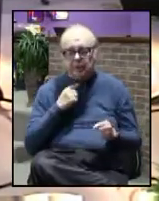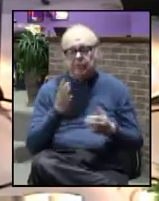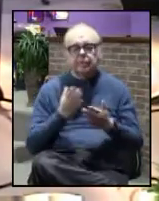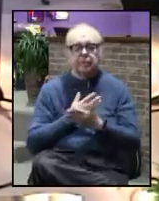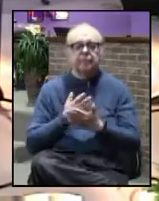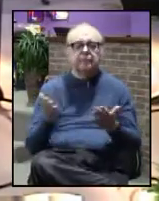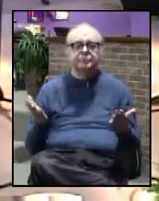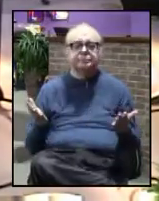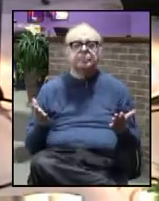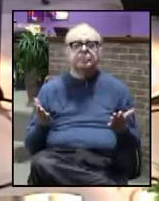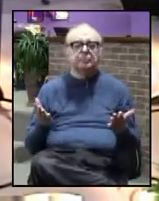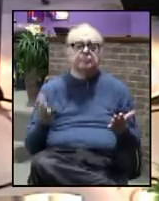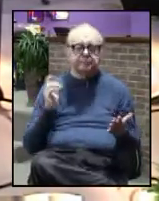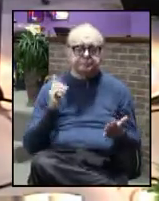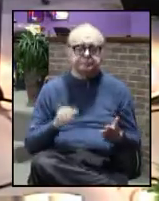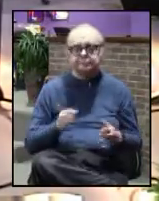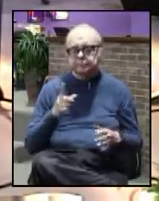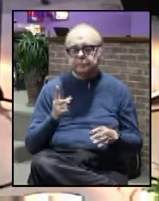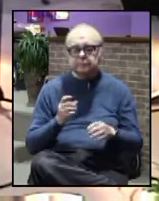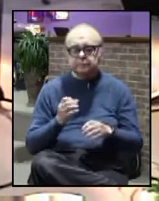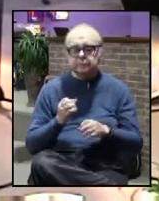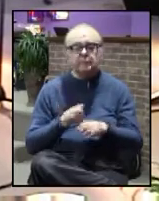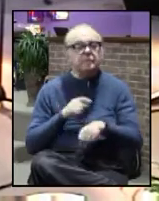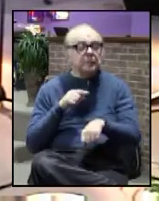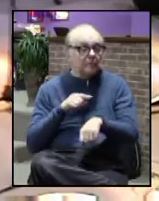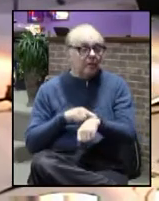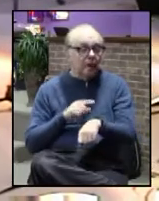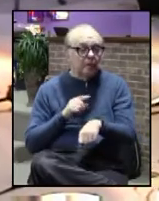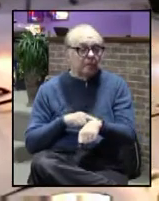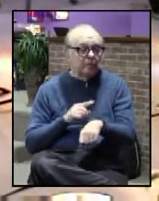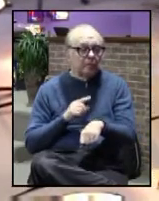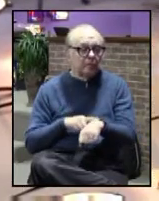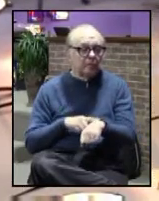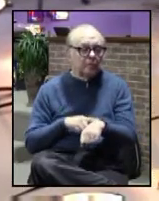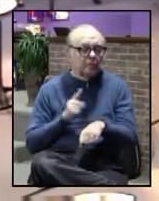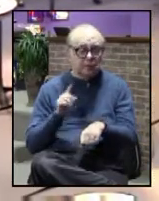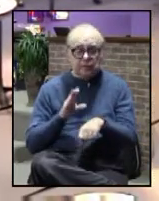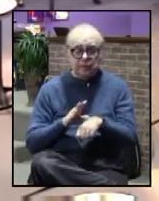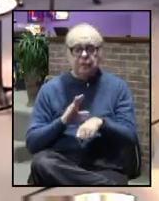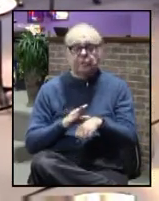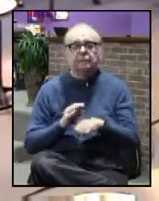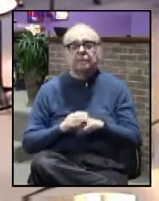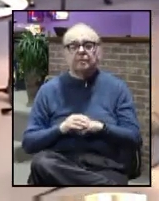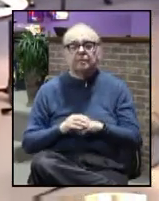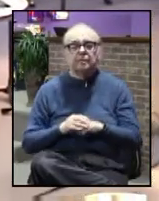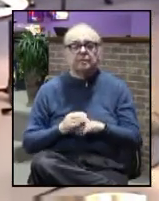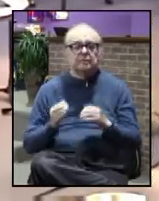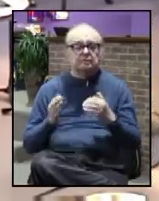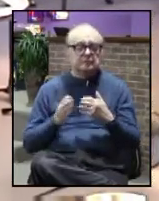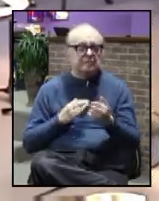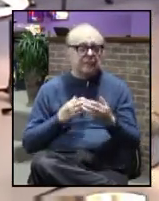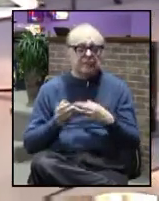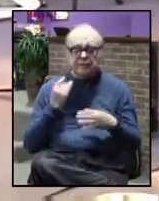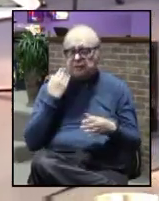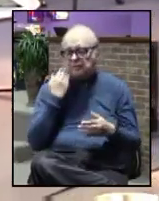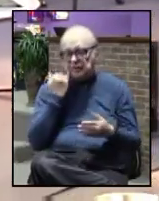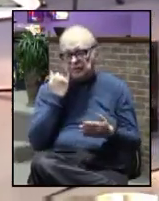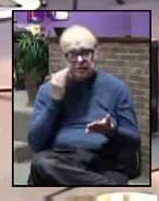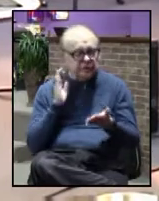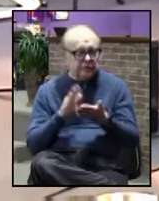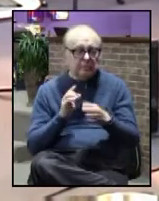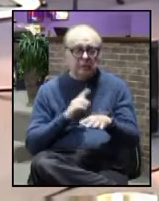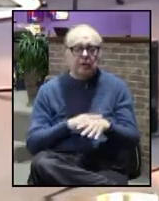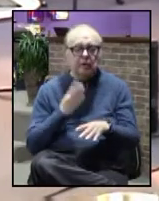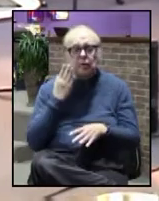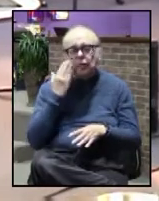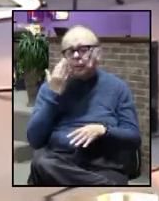y'all. You need to make time for church, even if it's a small time.